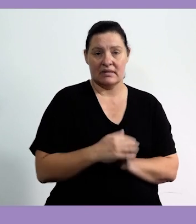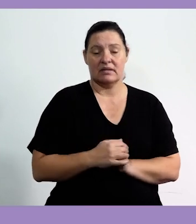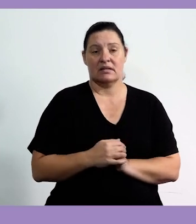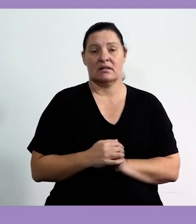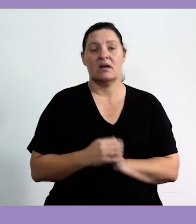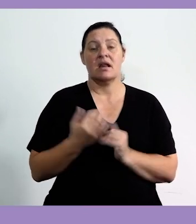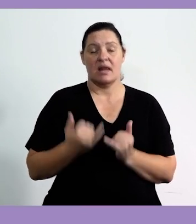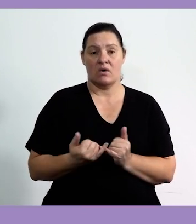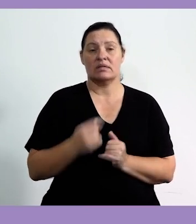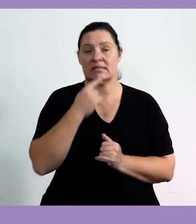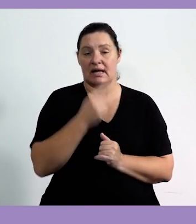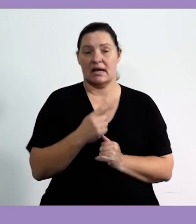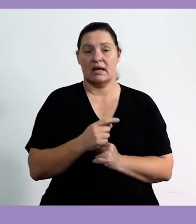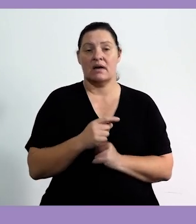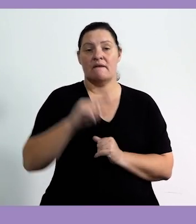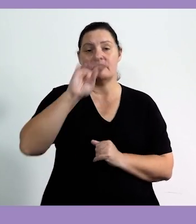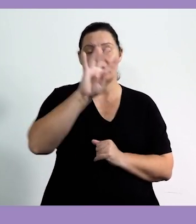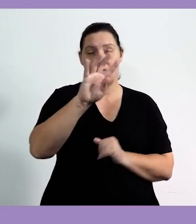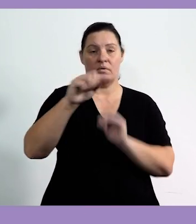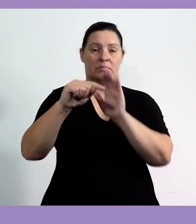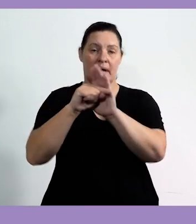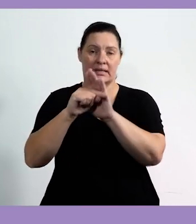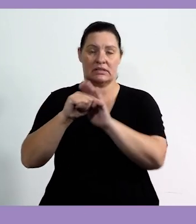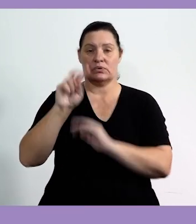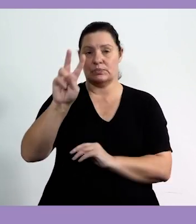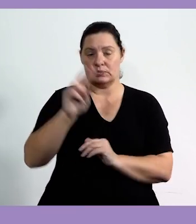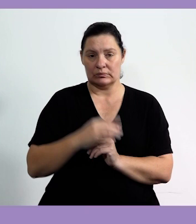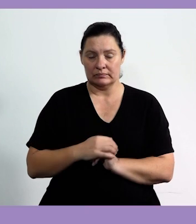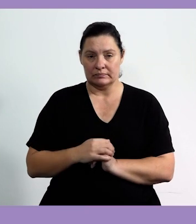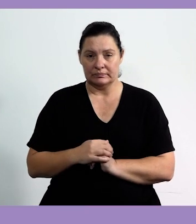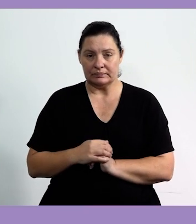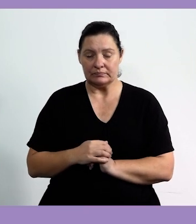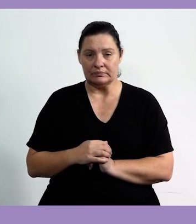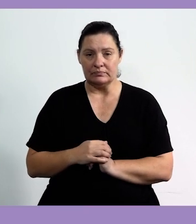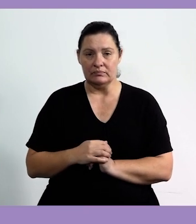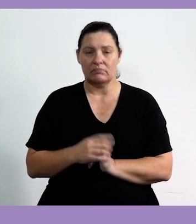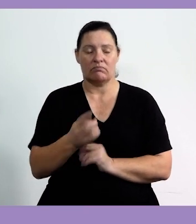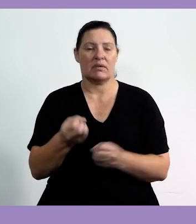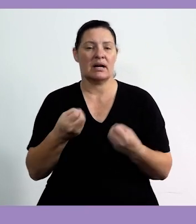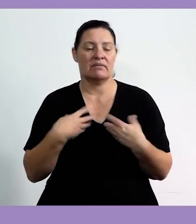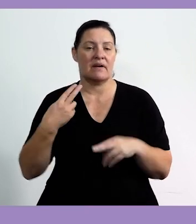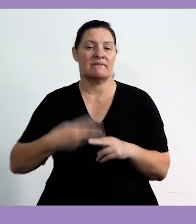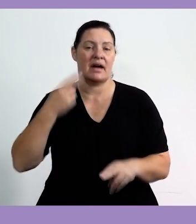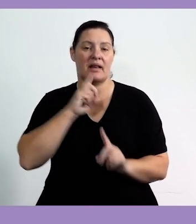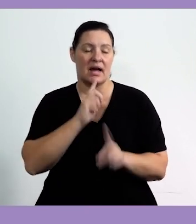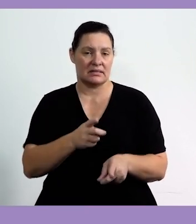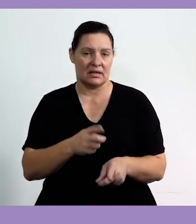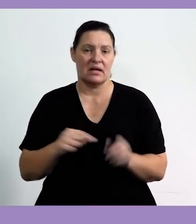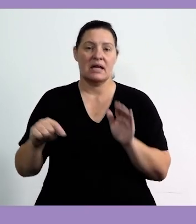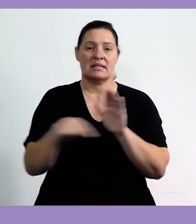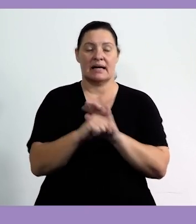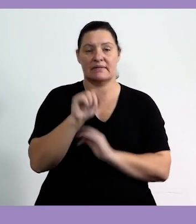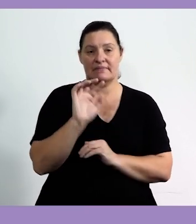negative 5 and we are going to say 4 minus 2 with the exponents. That will give us a final answer